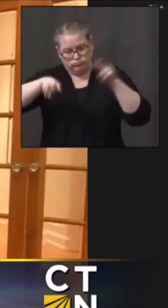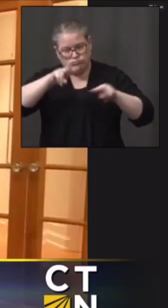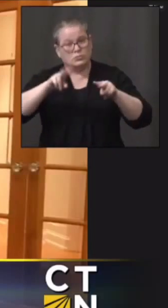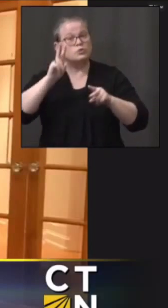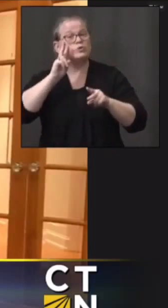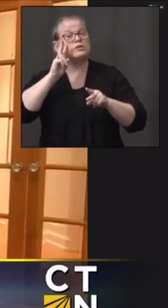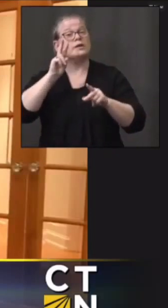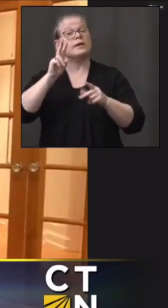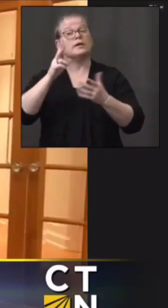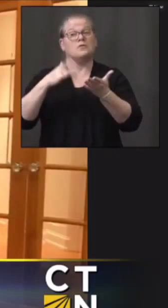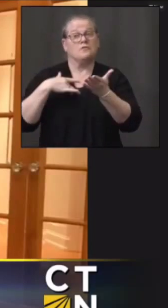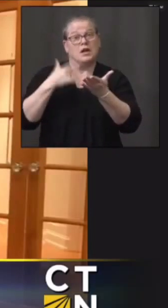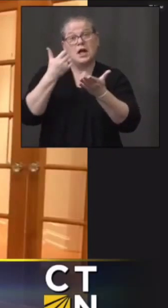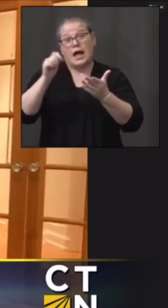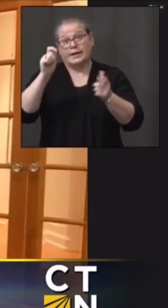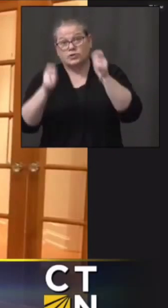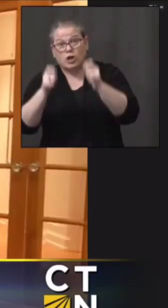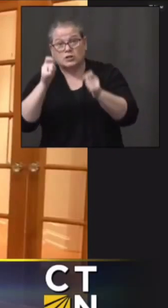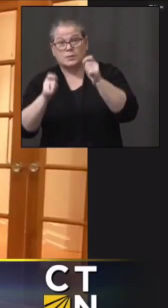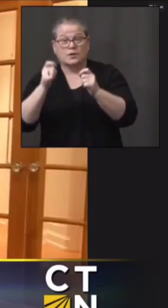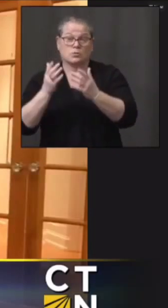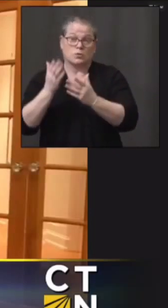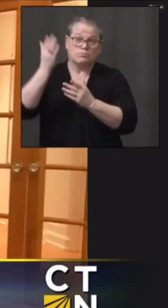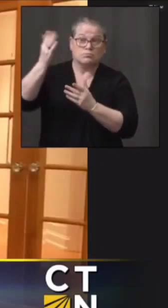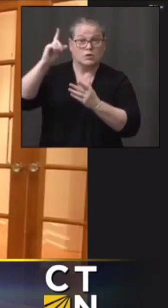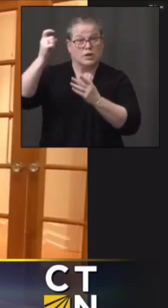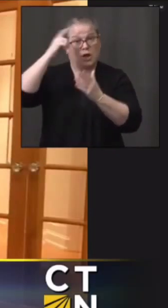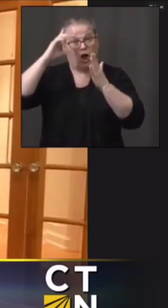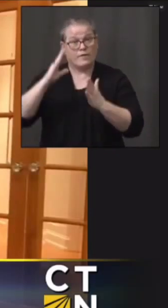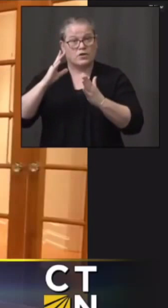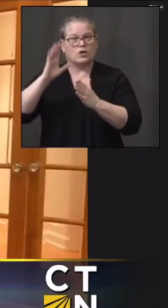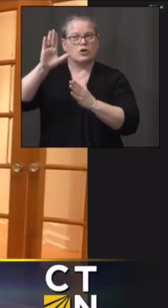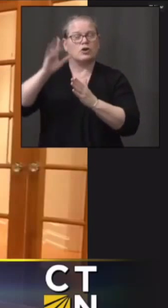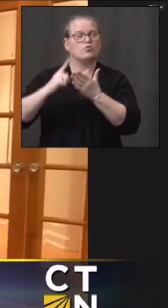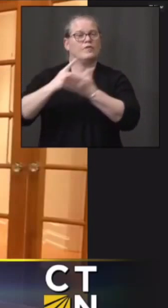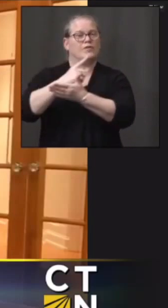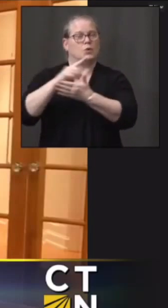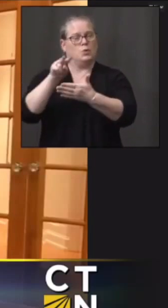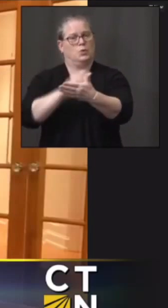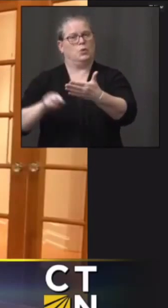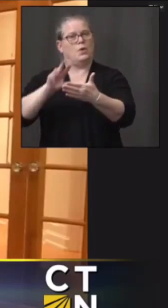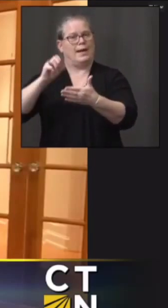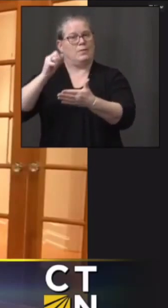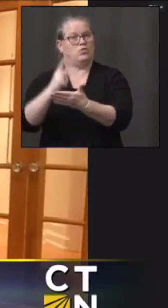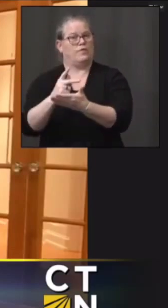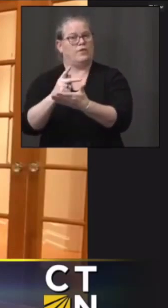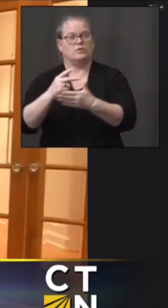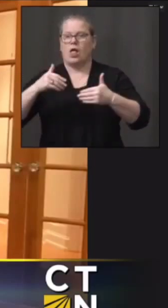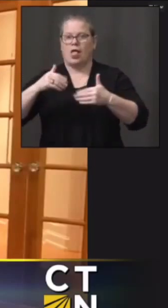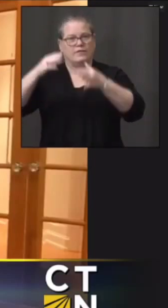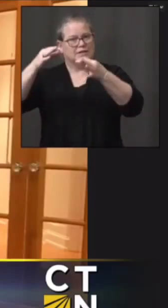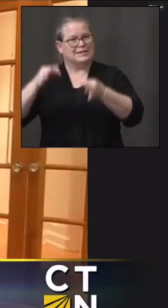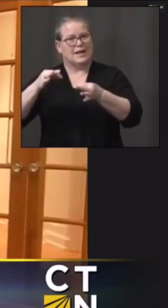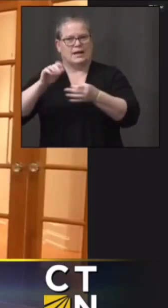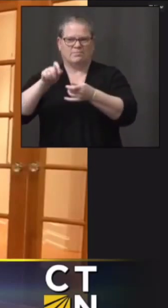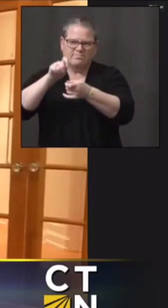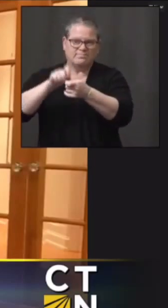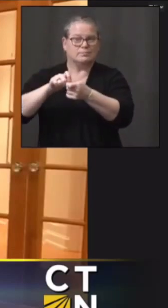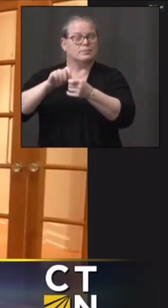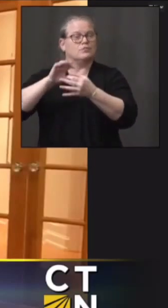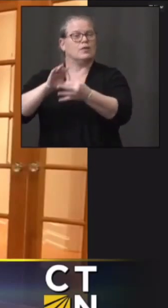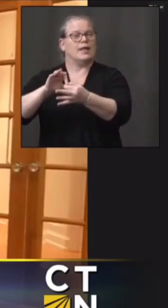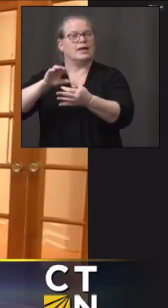appropriate for the state of Connecticut to recommend to the governor for his review and approval. So we haven't gotten there yet. So more to come on that in the coming